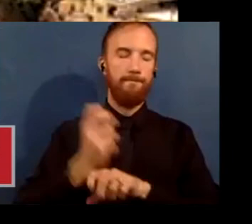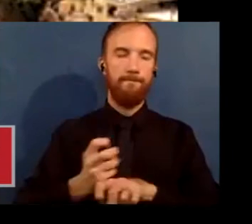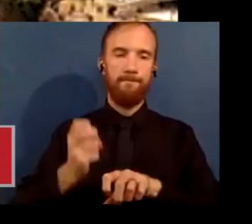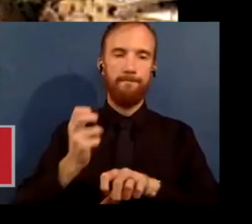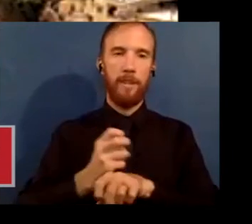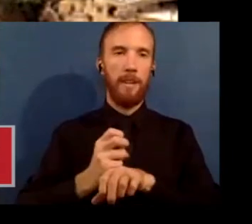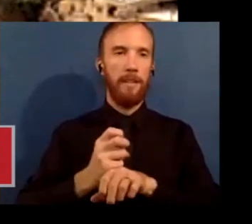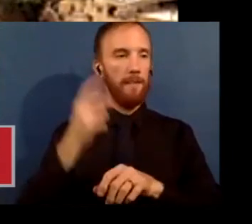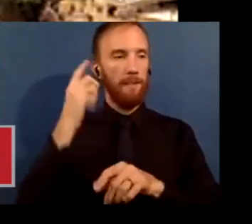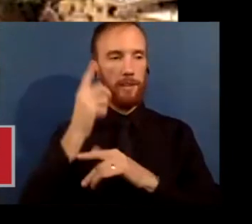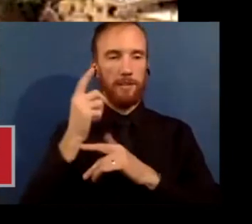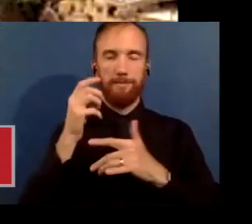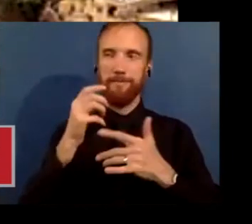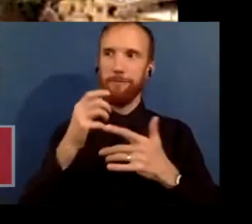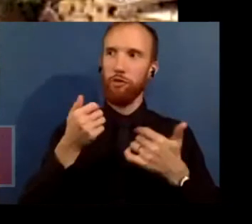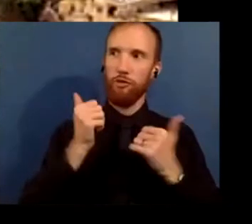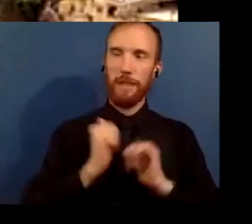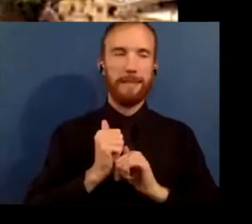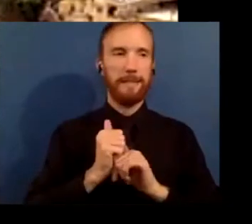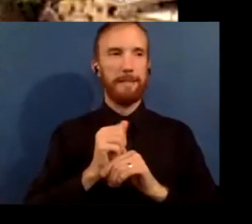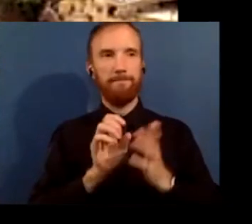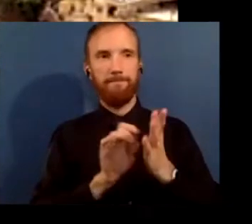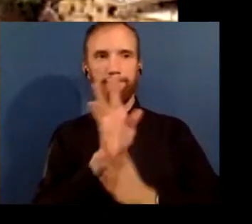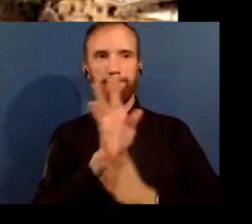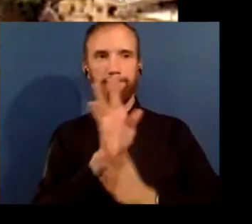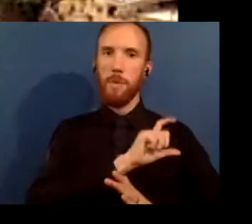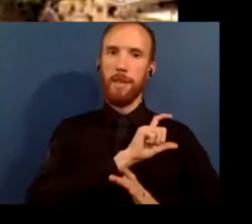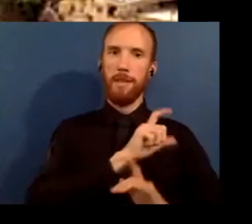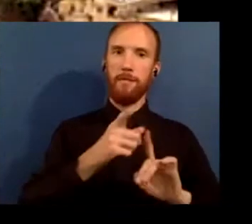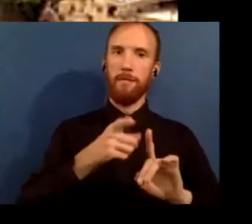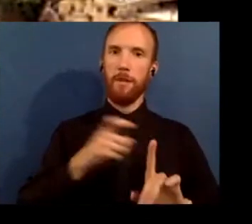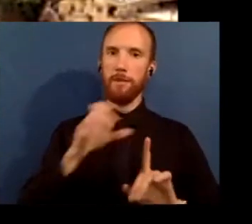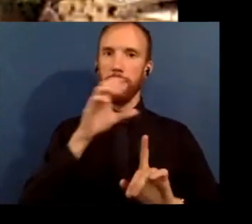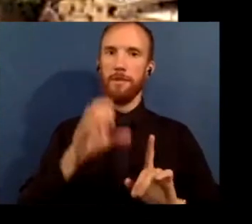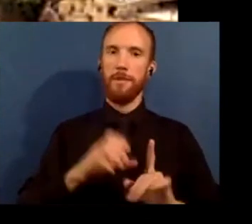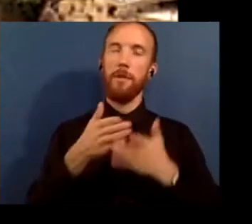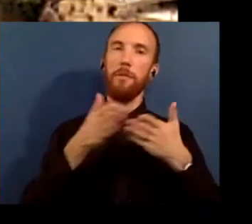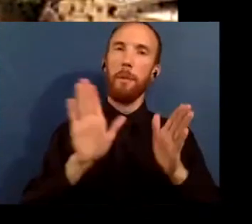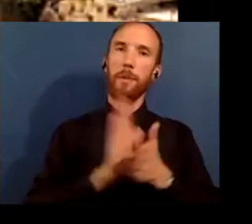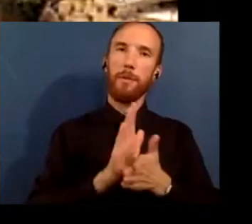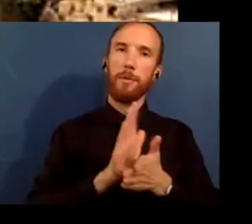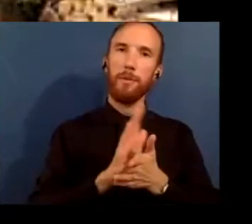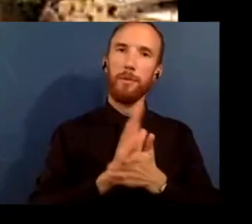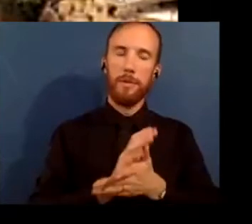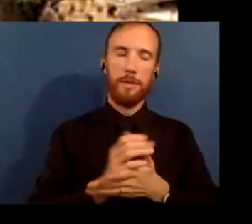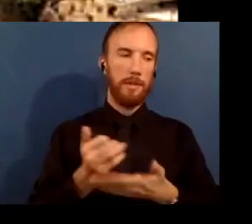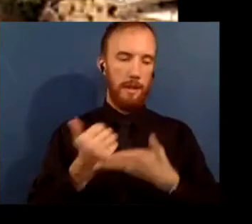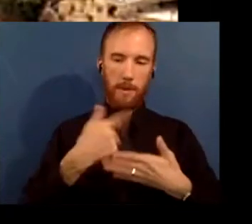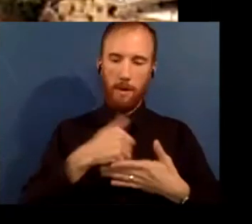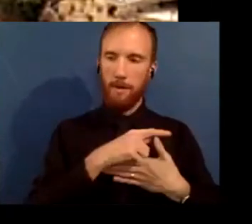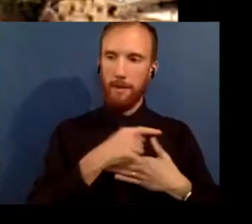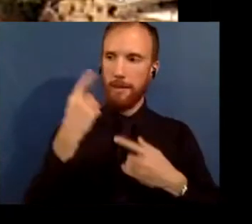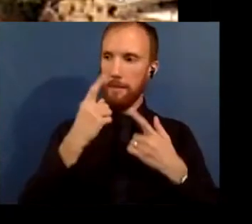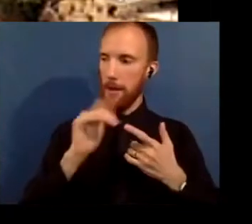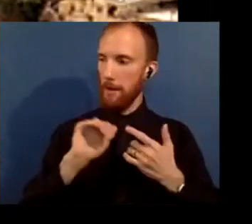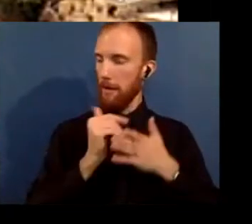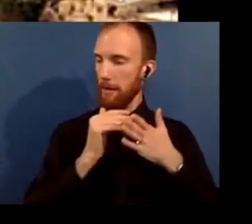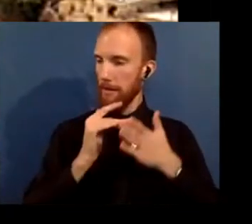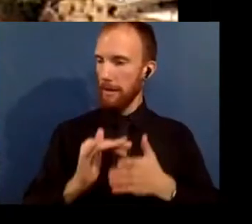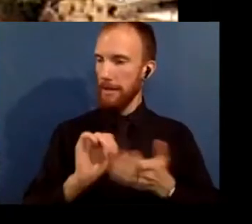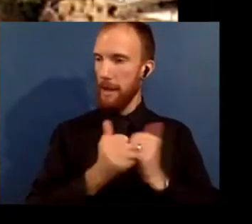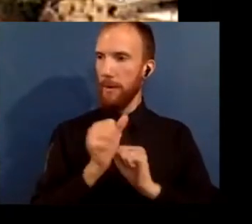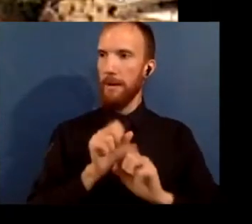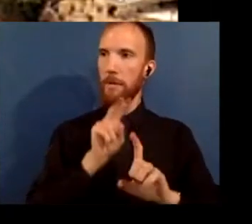public schools, inspiring many of us to think about how we can apply our scholarship more broadly and our